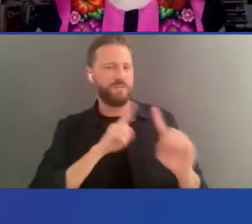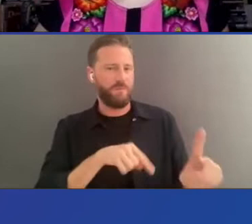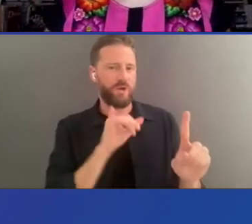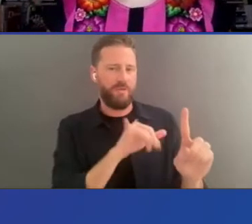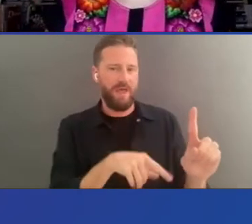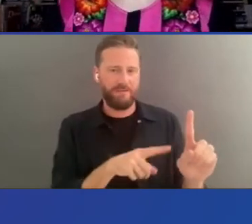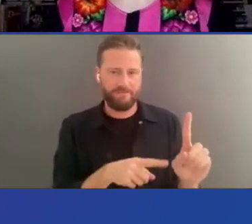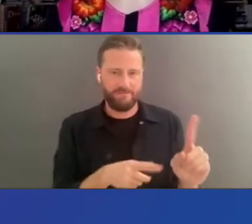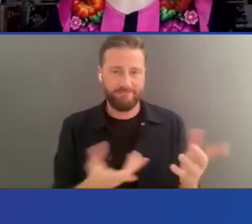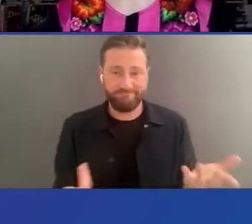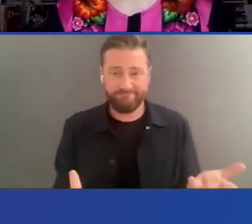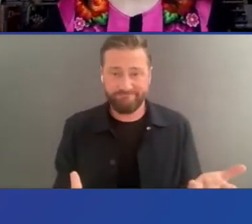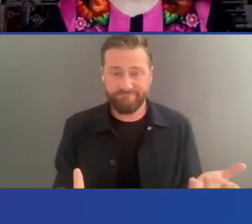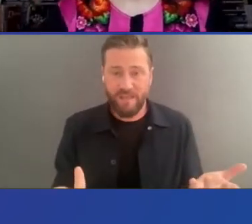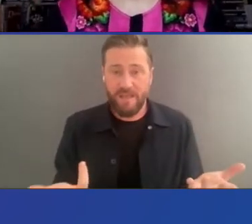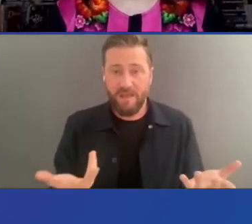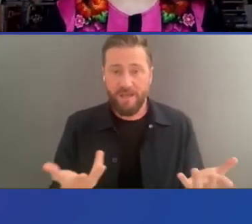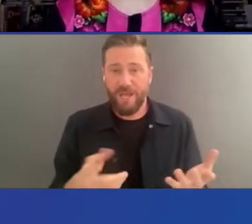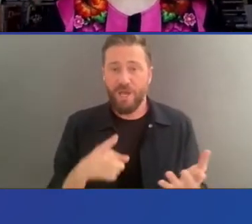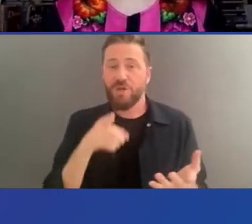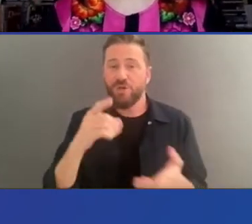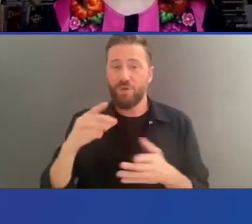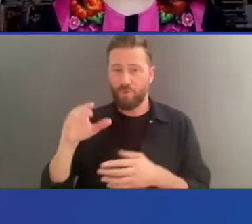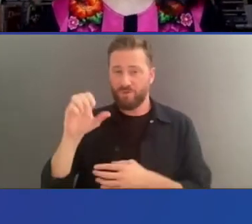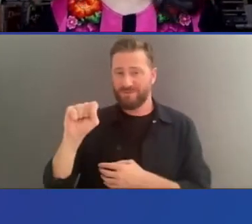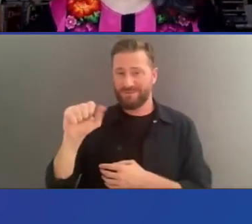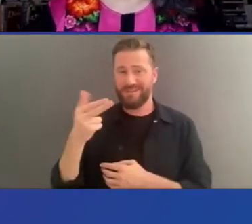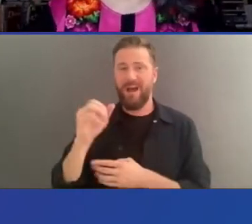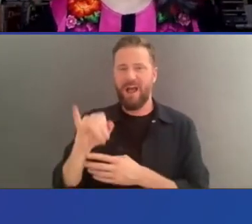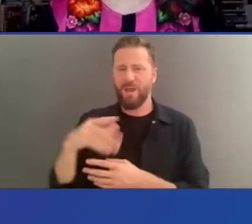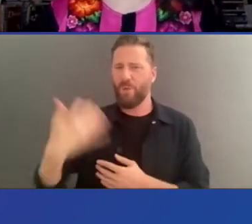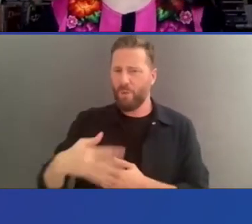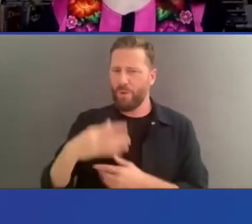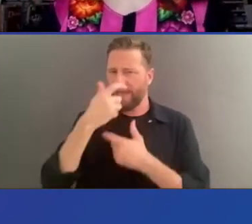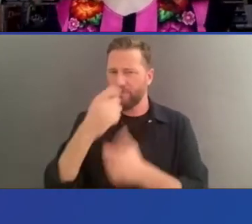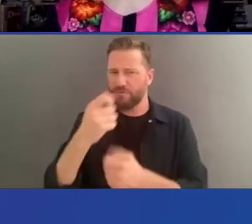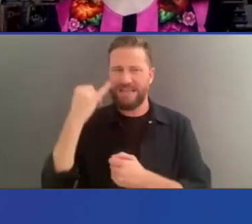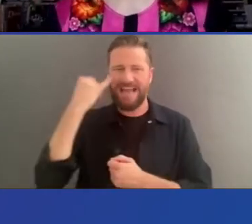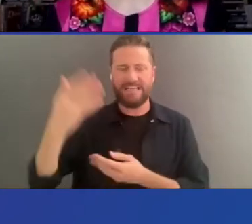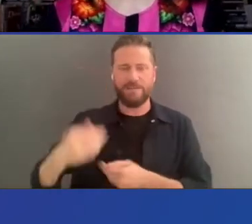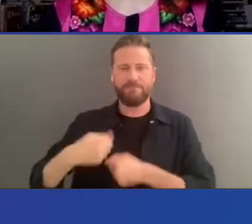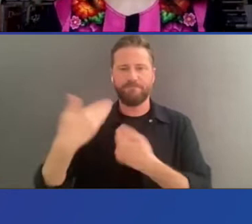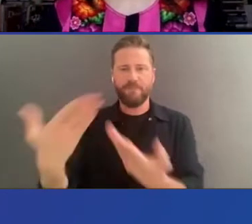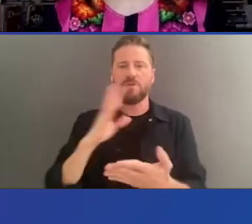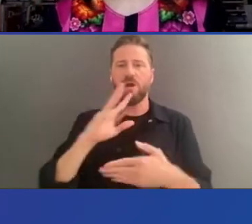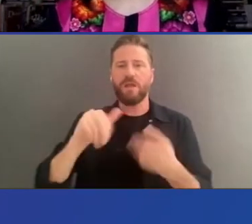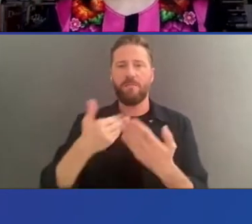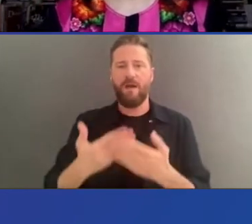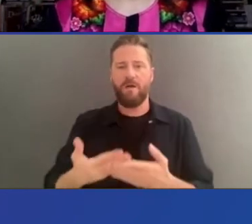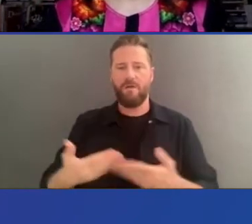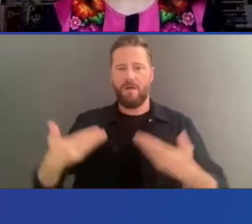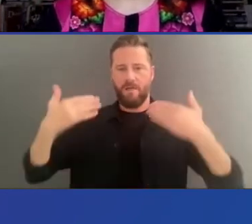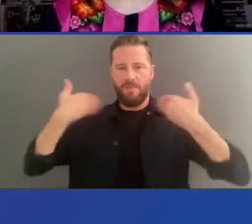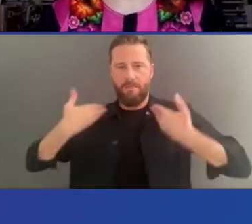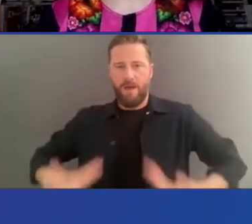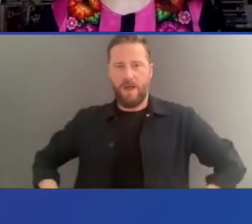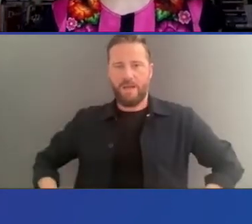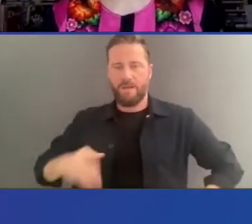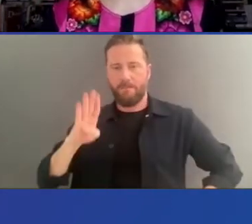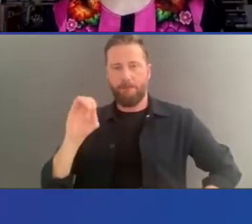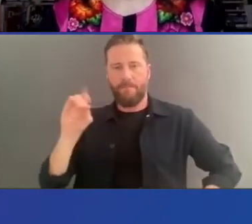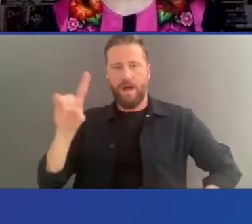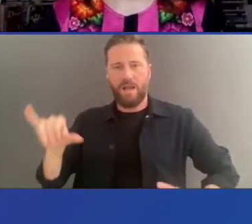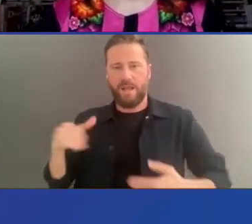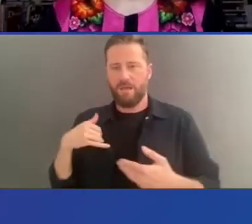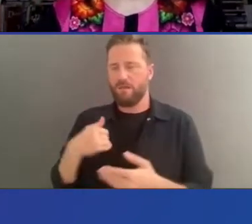On and you raise this interesting idea, Sahi, in terms of the body. What